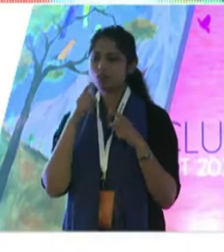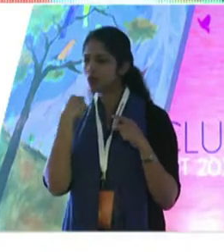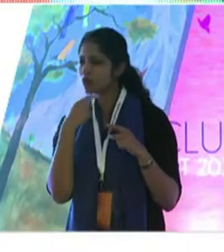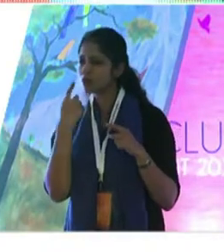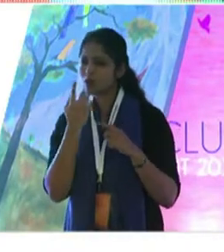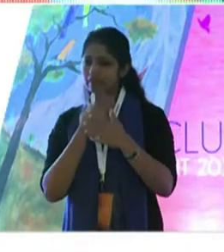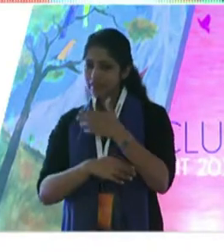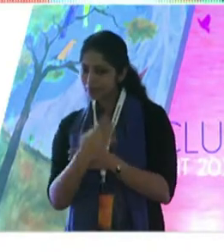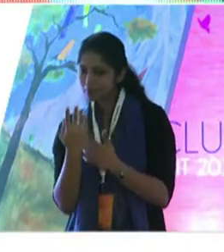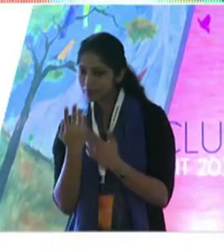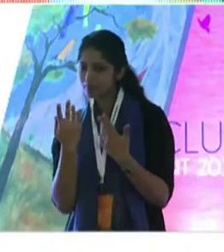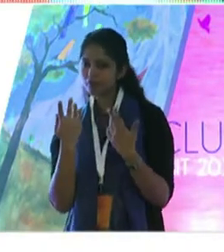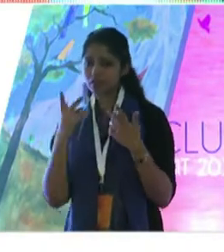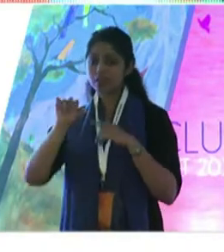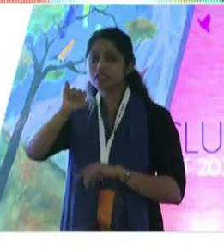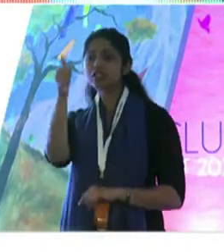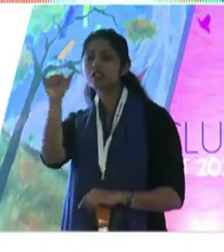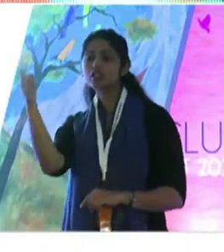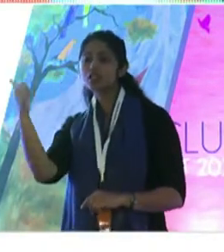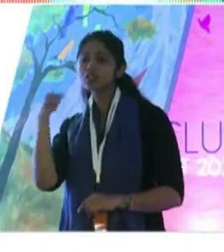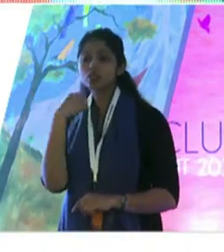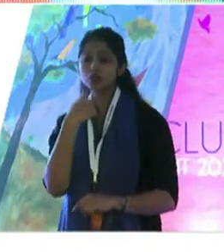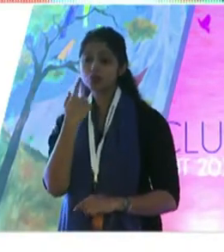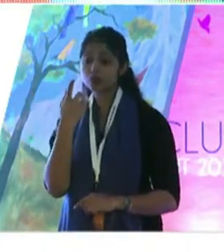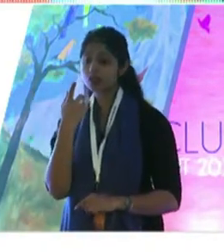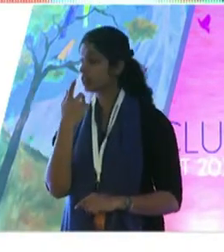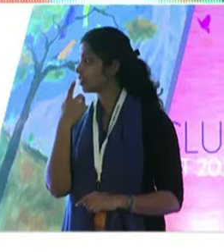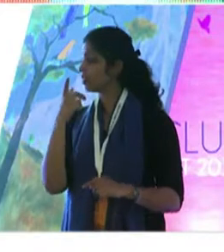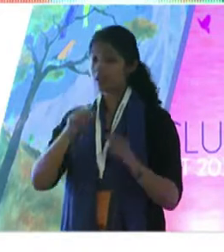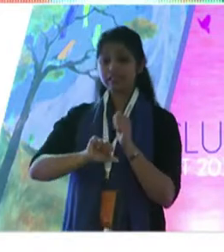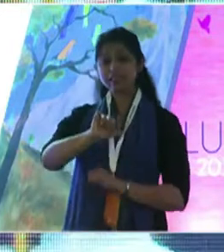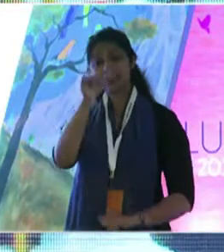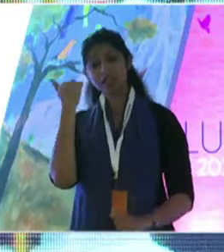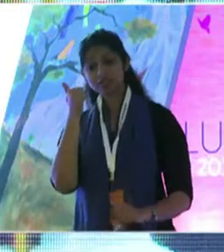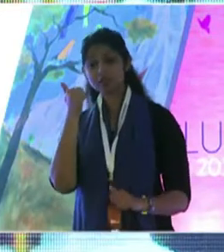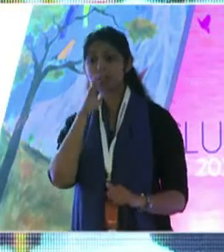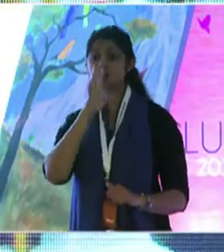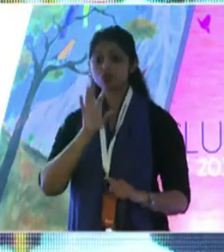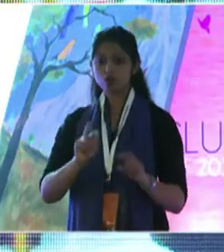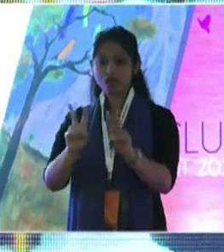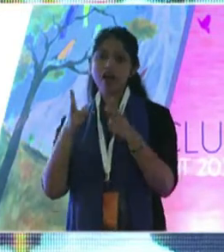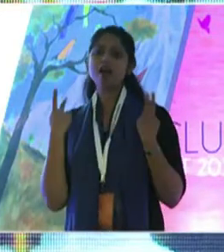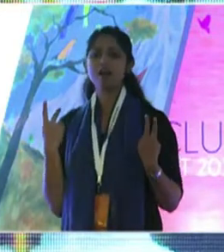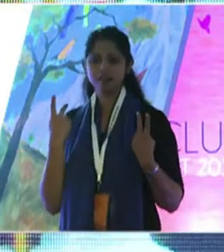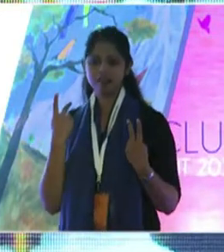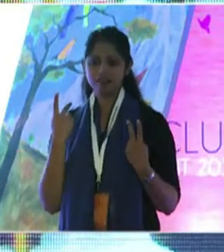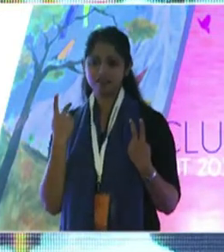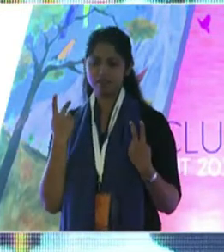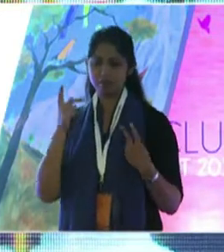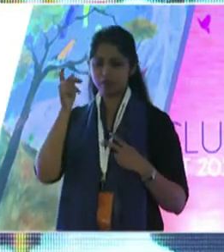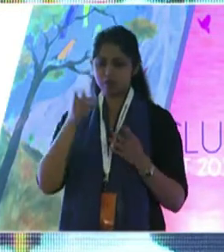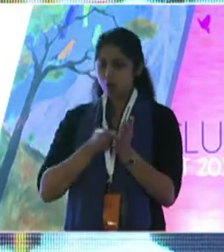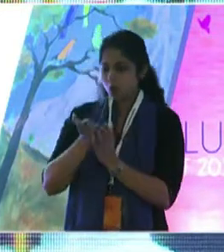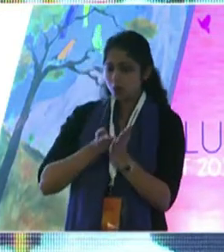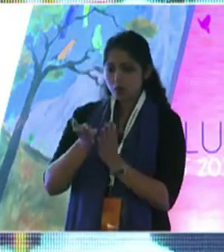of very successful people, if you will, but successful in a very different kind of